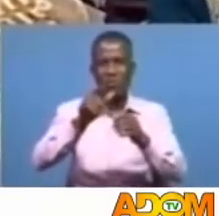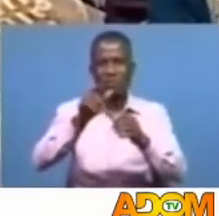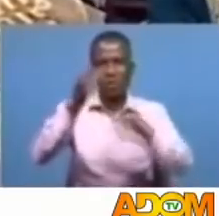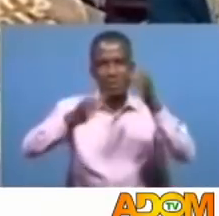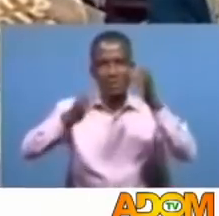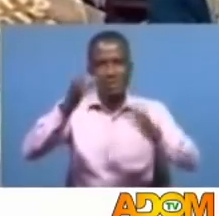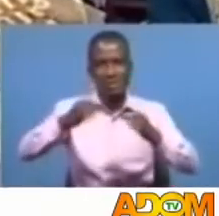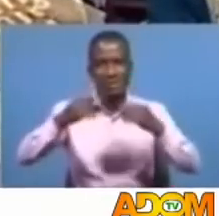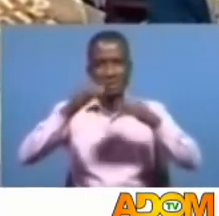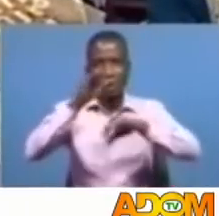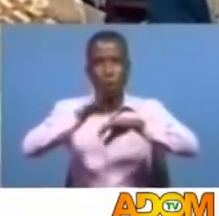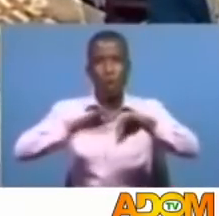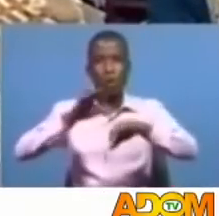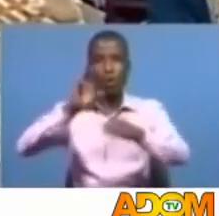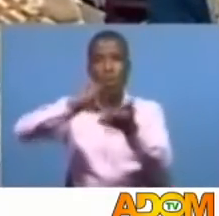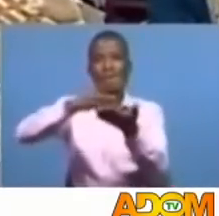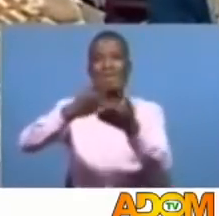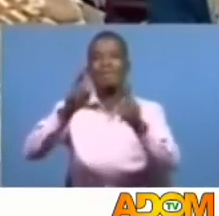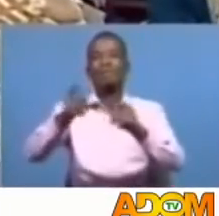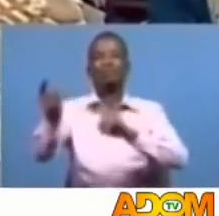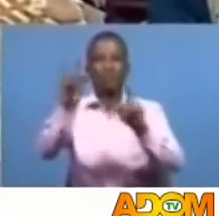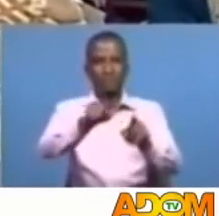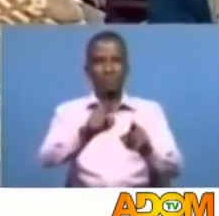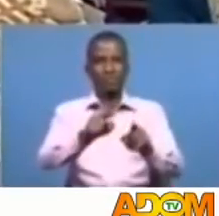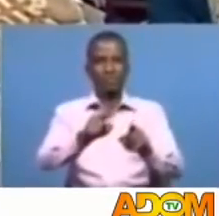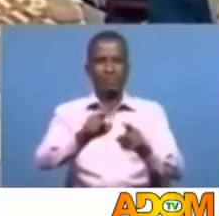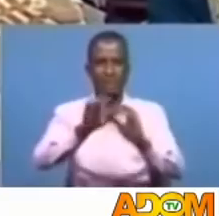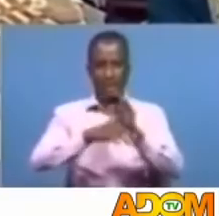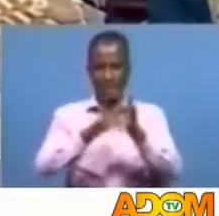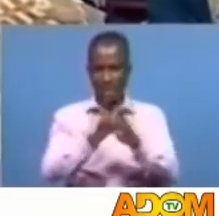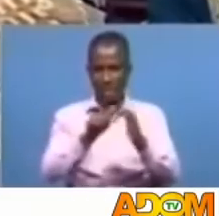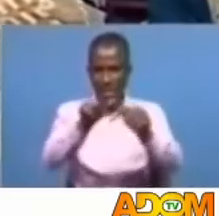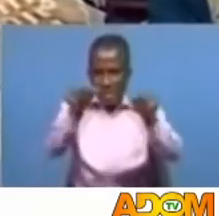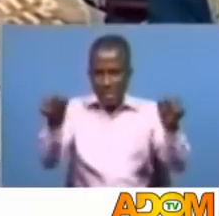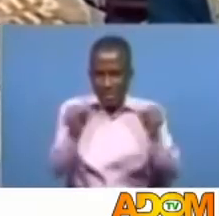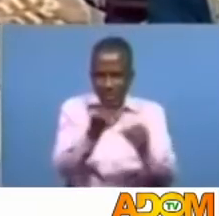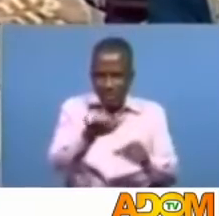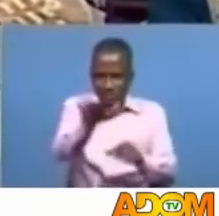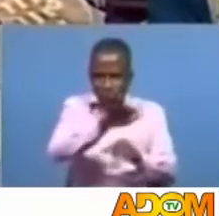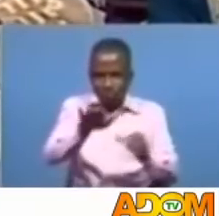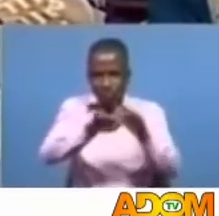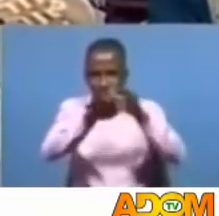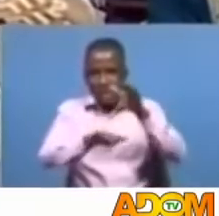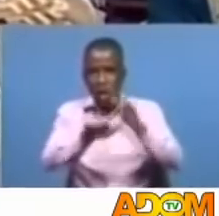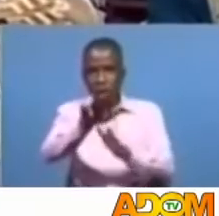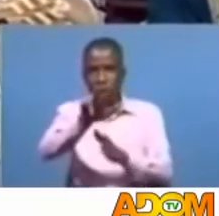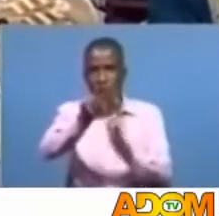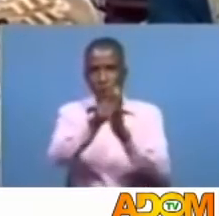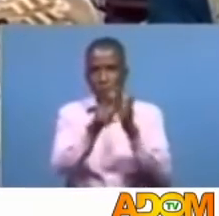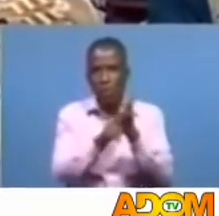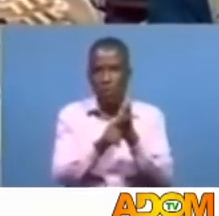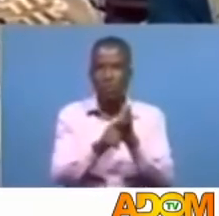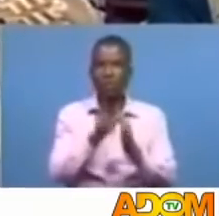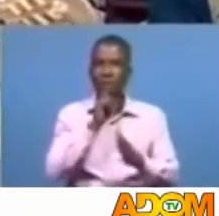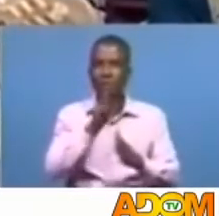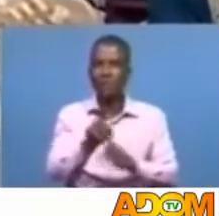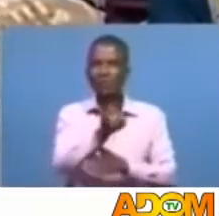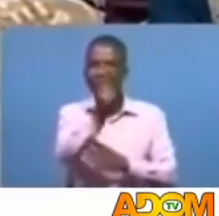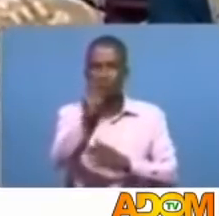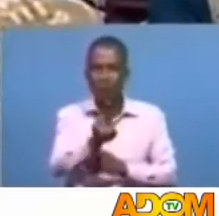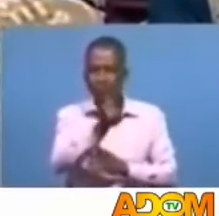to call a witness. And that section has been properly